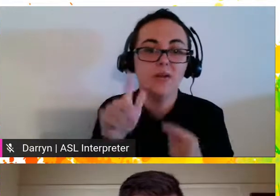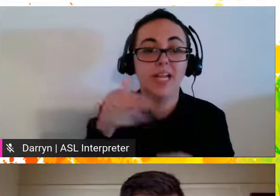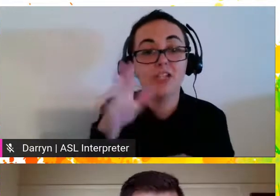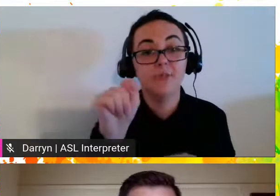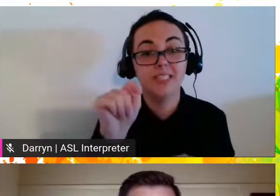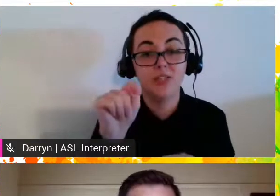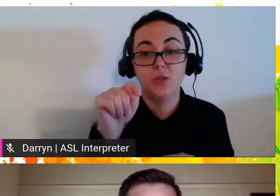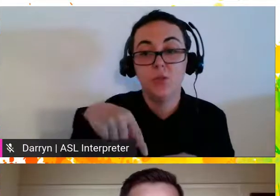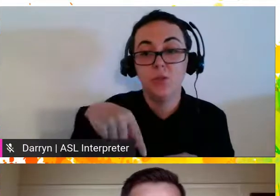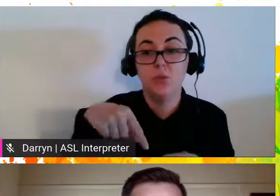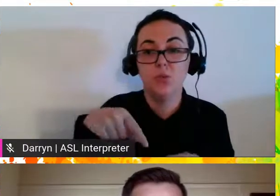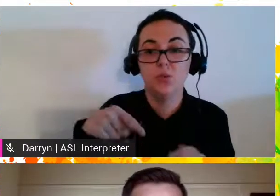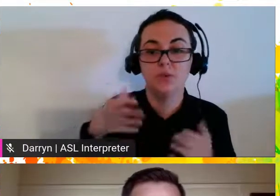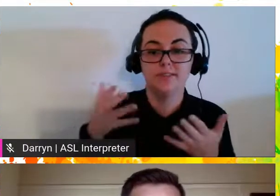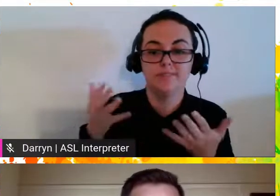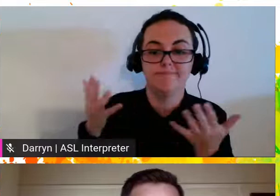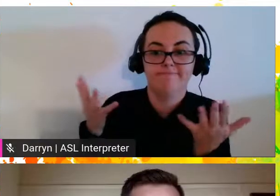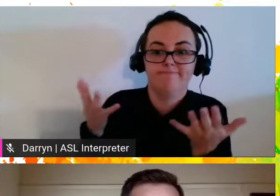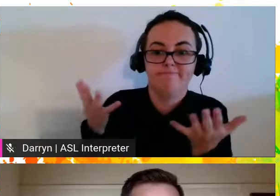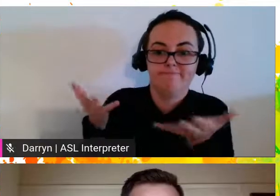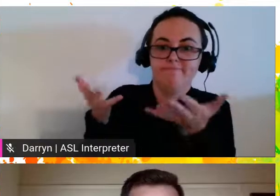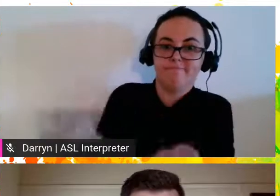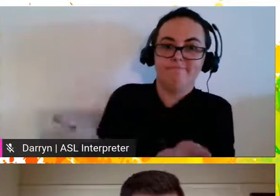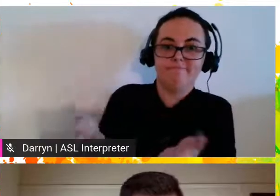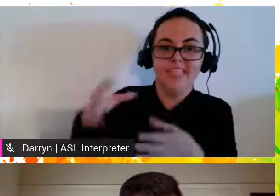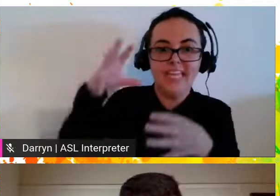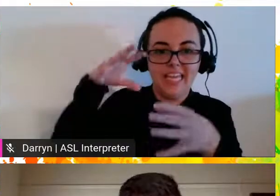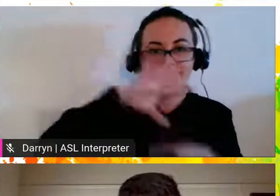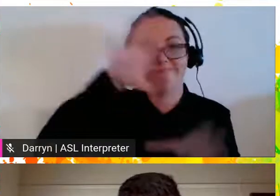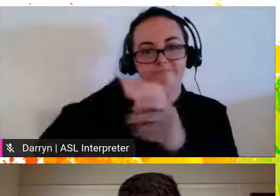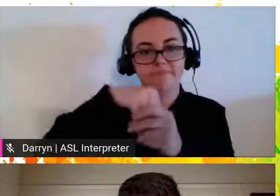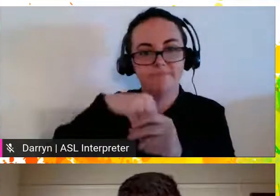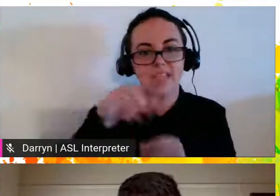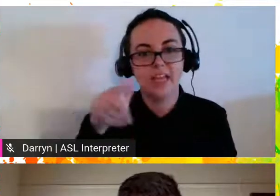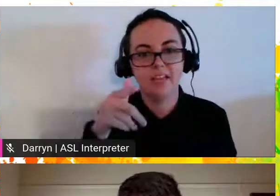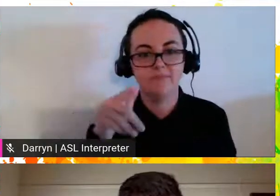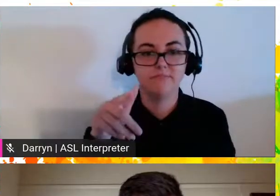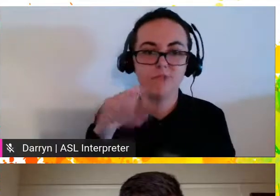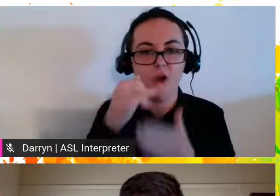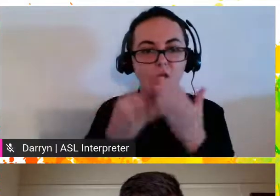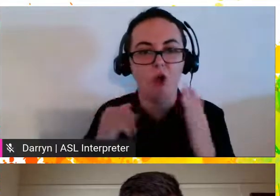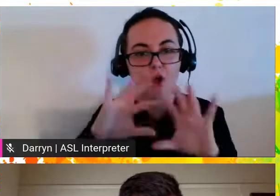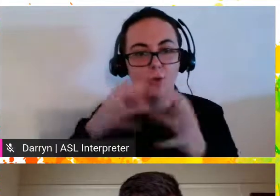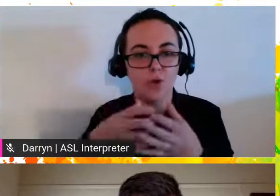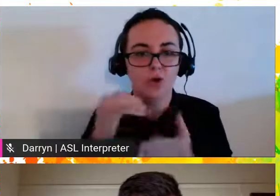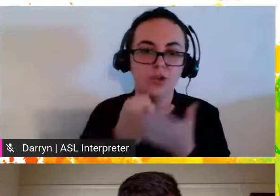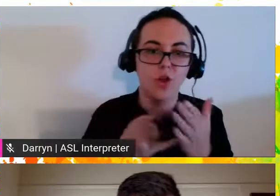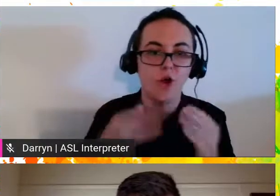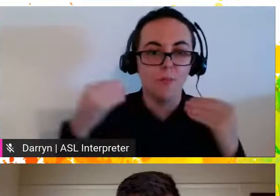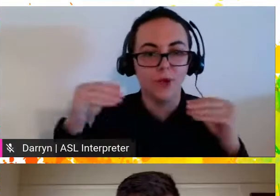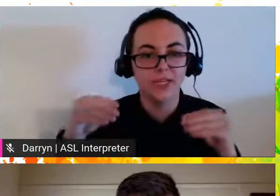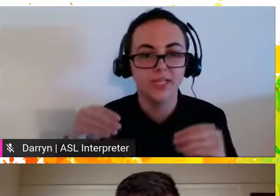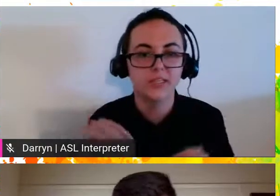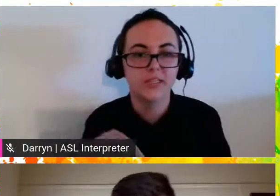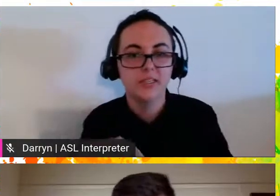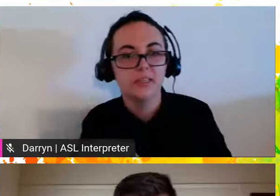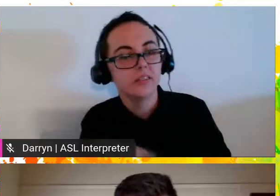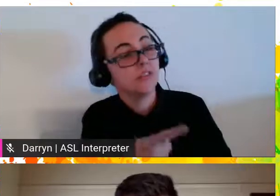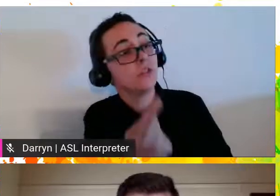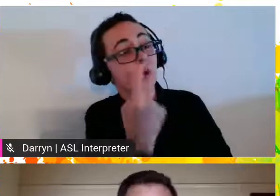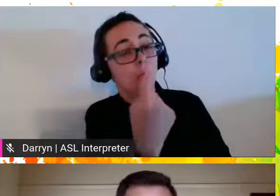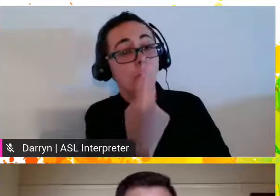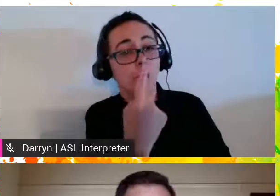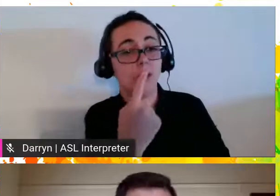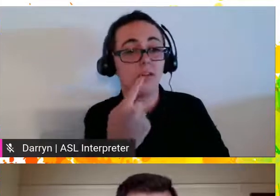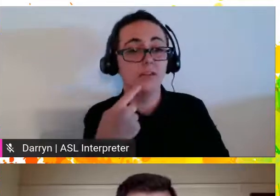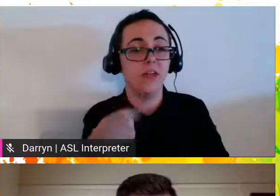in the art world and in the market. One general online publication that I'd recommend is